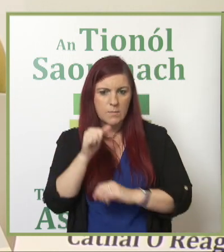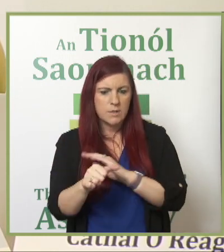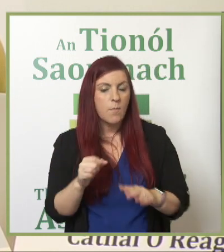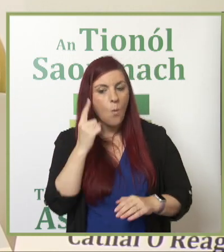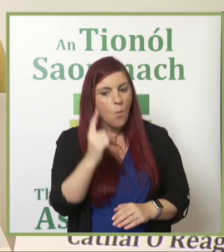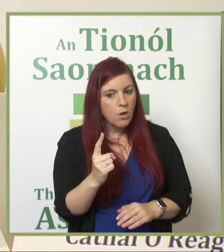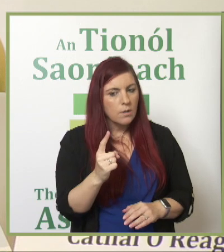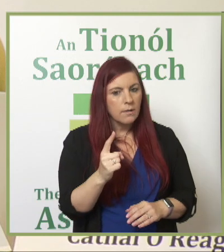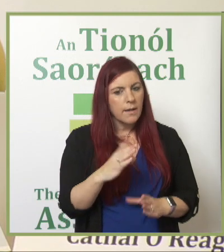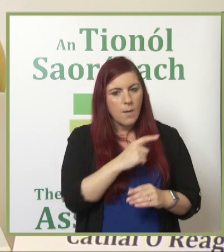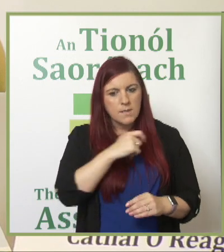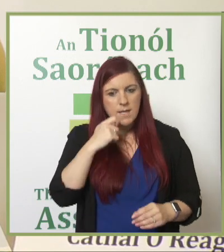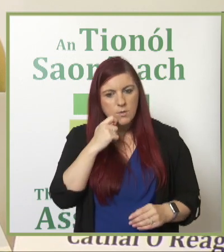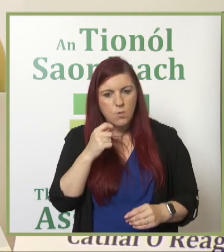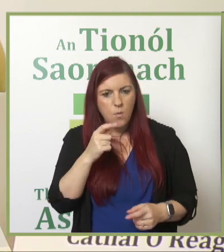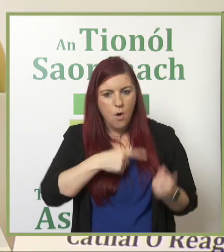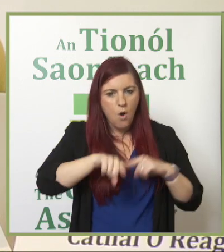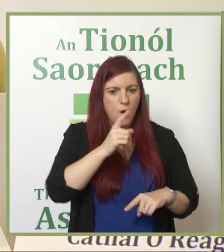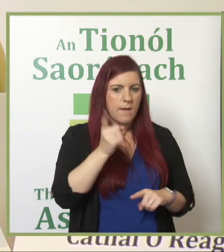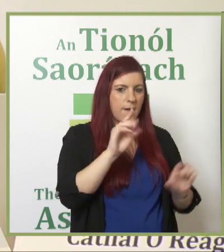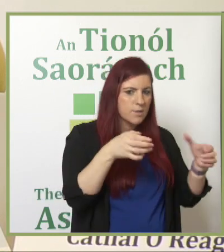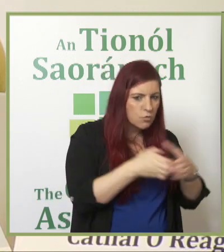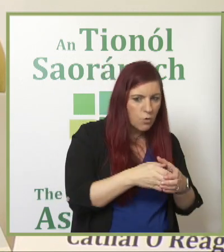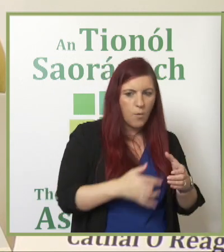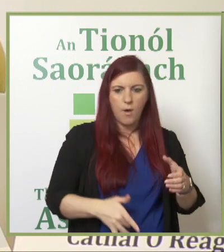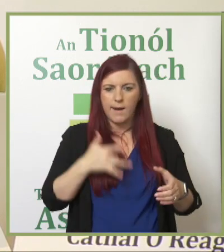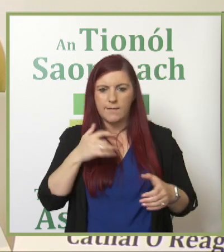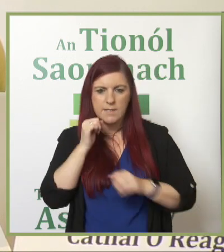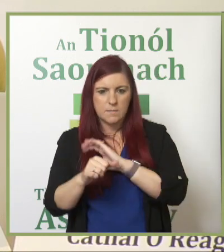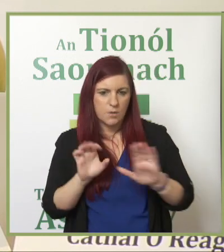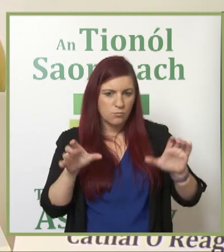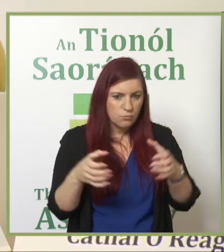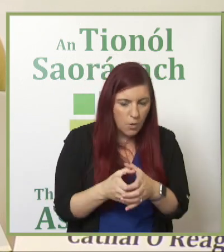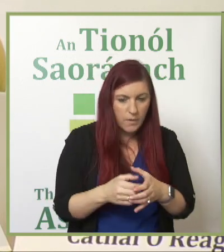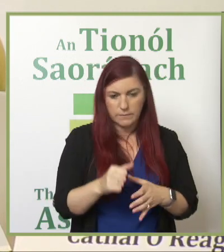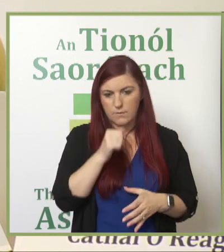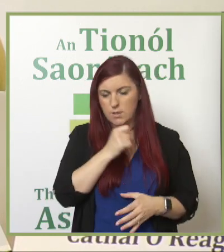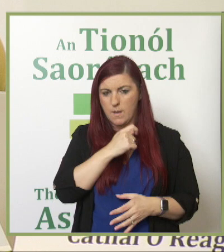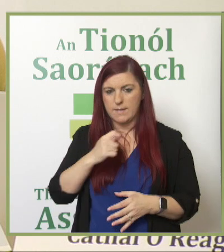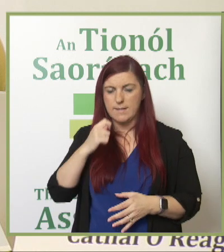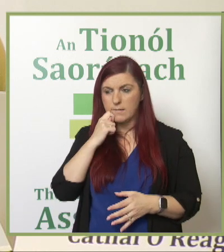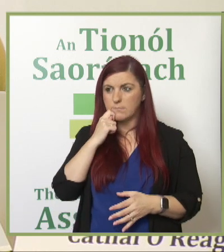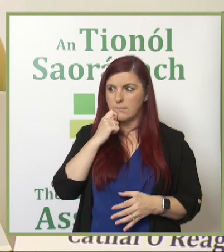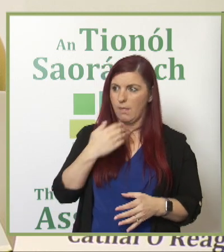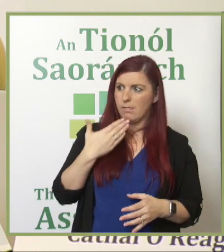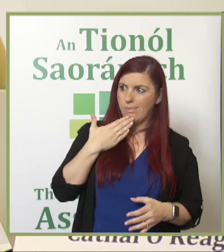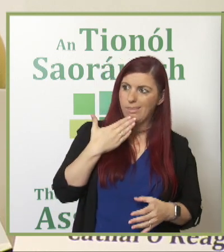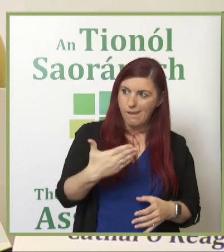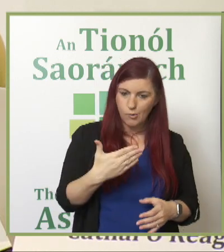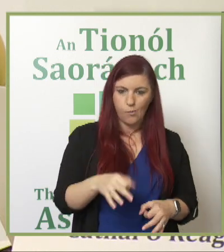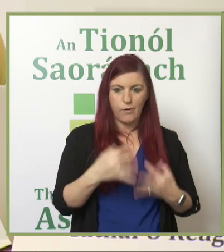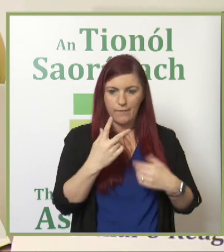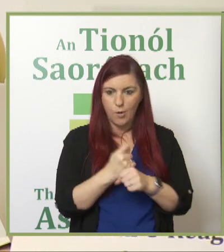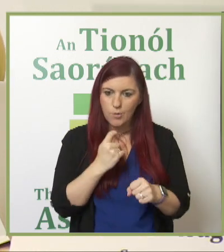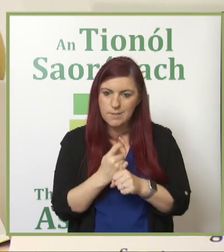for all the people who are working on the advisory group, the lived experience group, firstly, we're really pleased and encouraged that they've given their time and